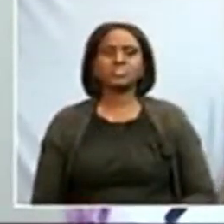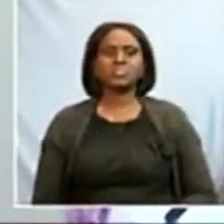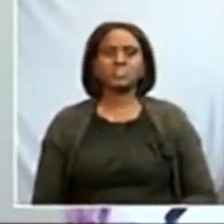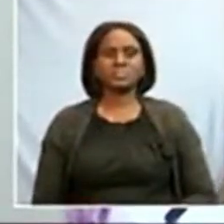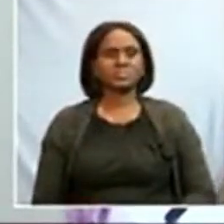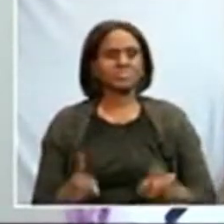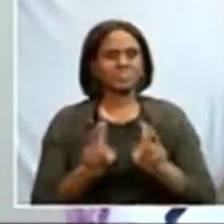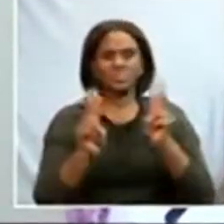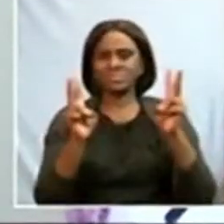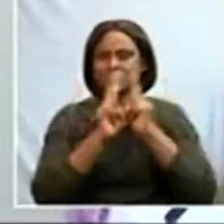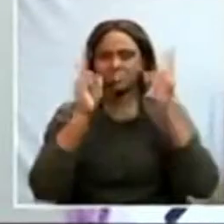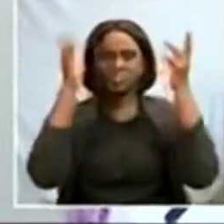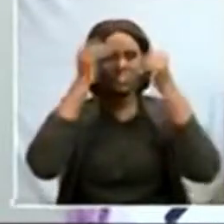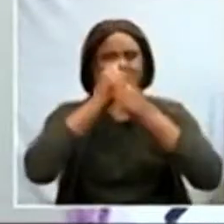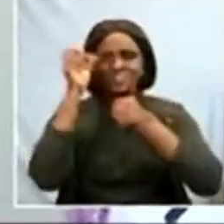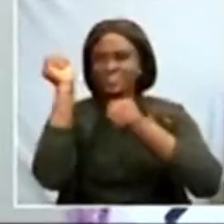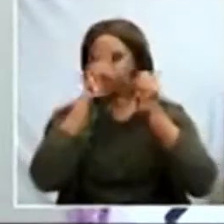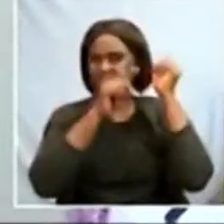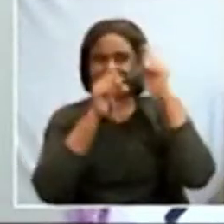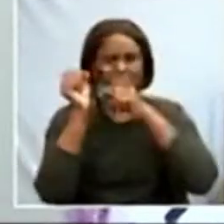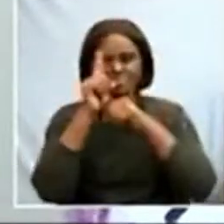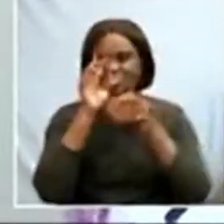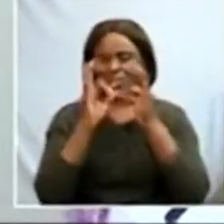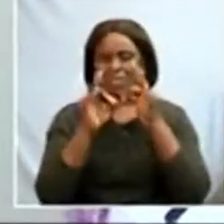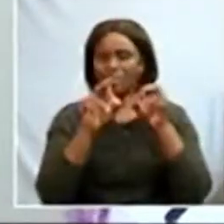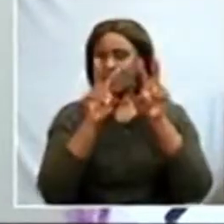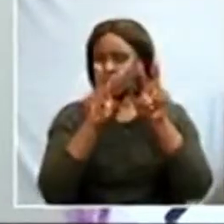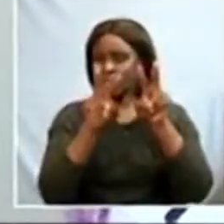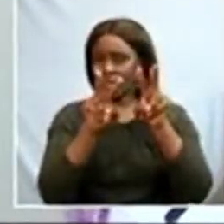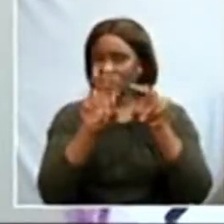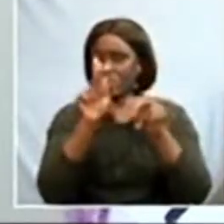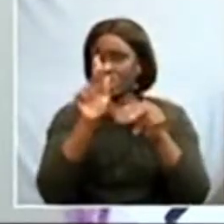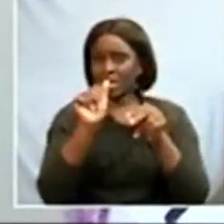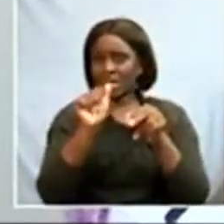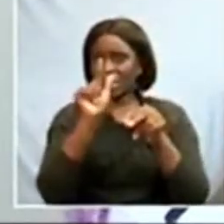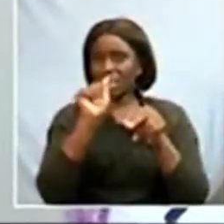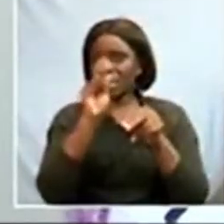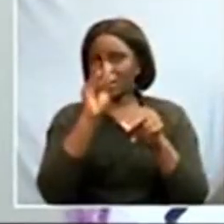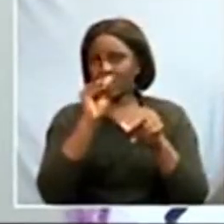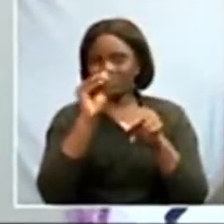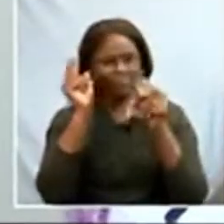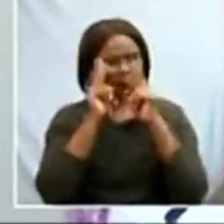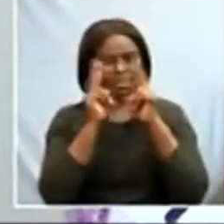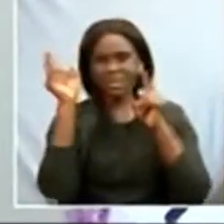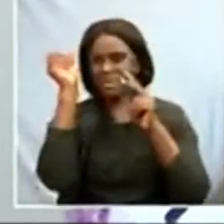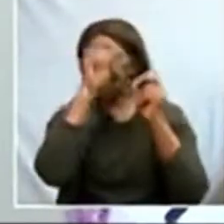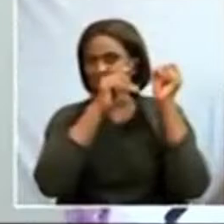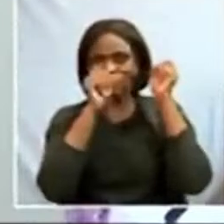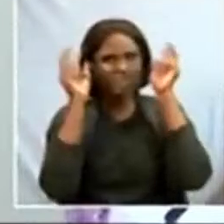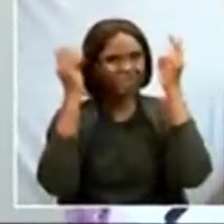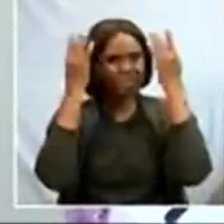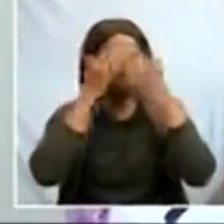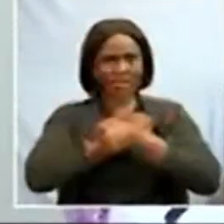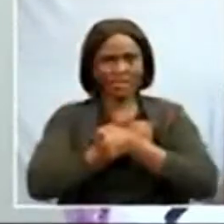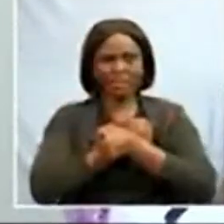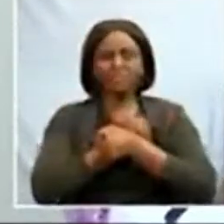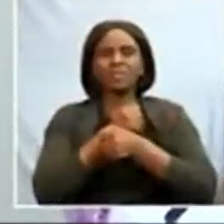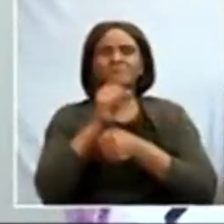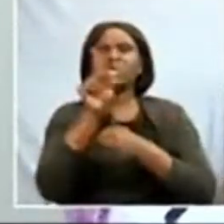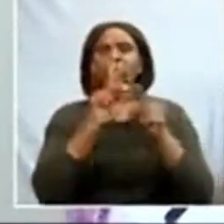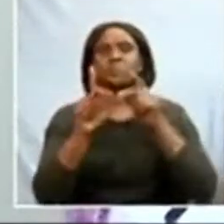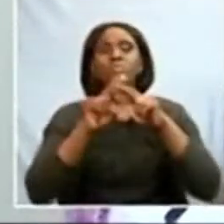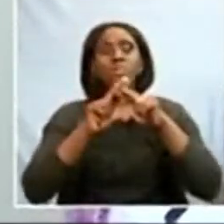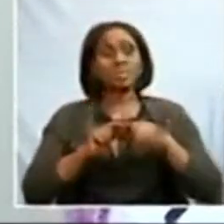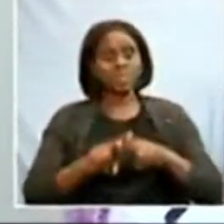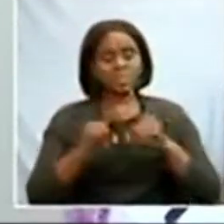Very sad, very sad. If Kalabo is watching, very sad. And you people should be able to sit